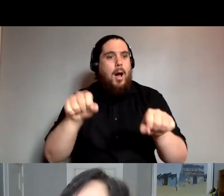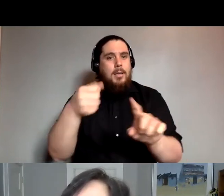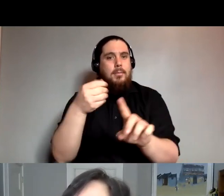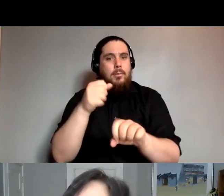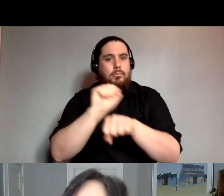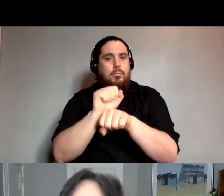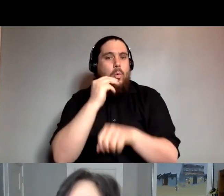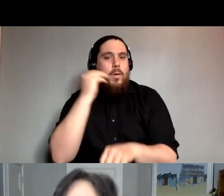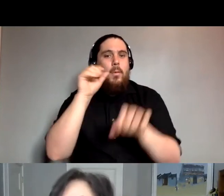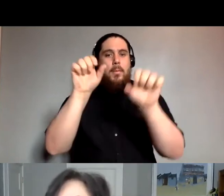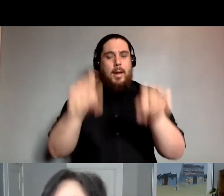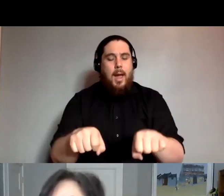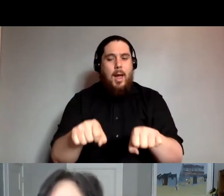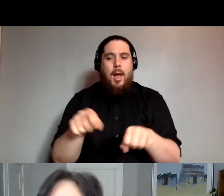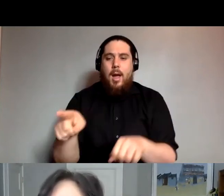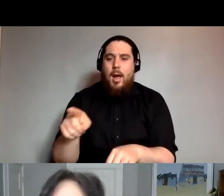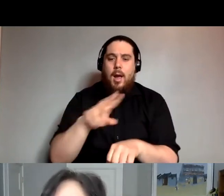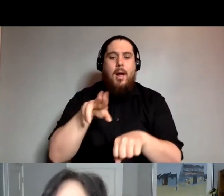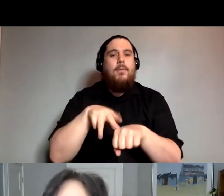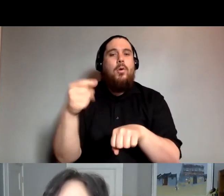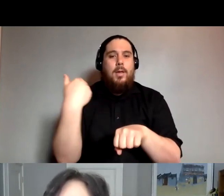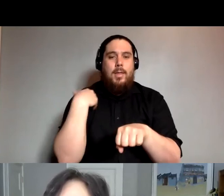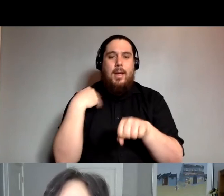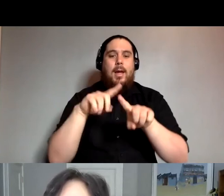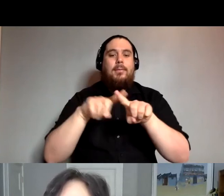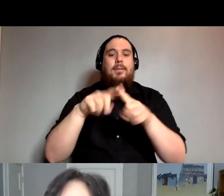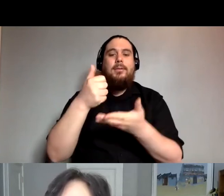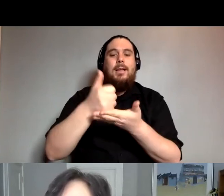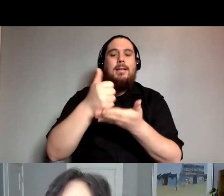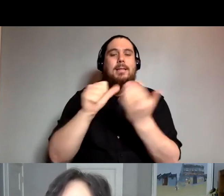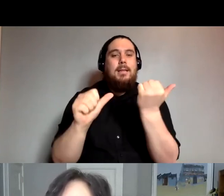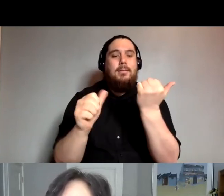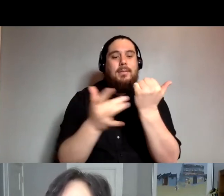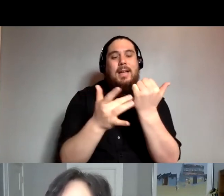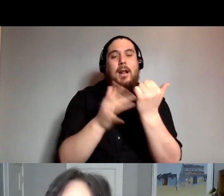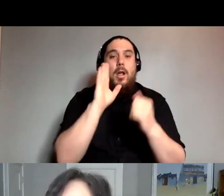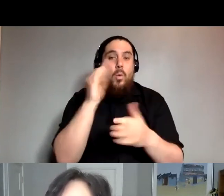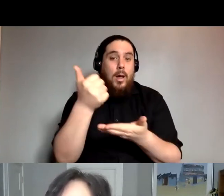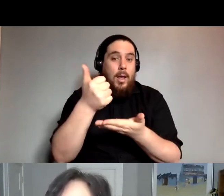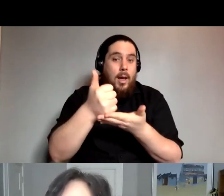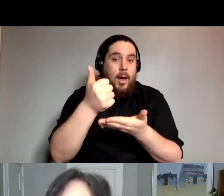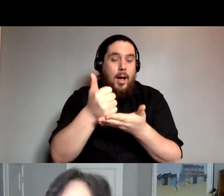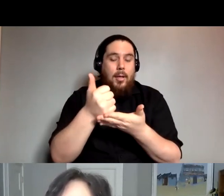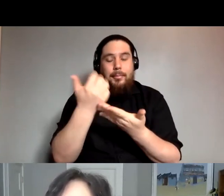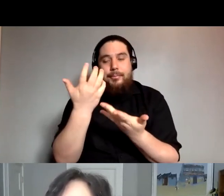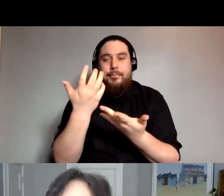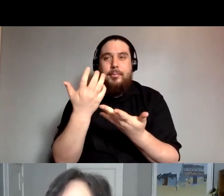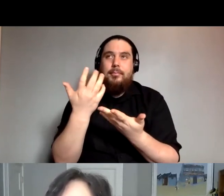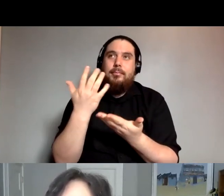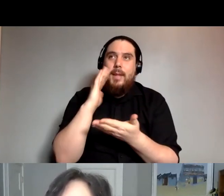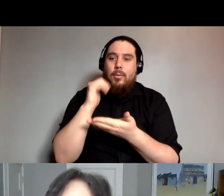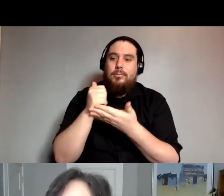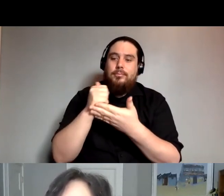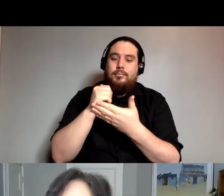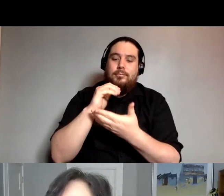are assistive technologies that can help to make working remotely more inclusive